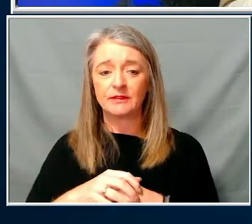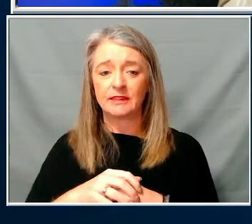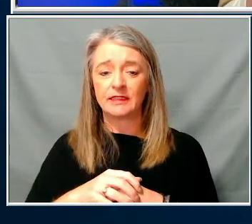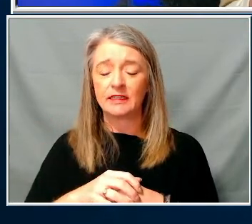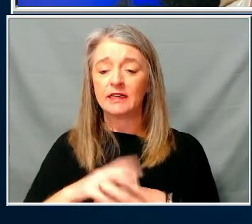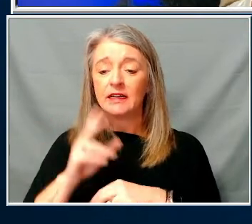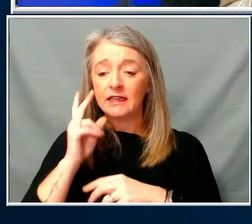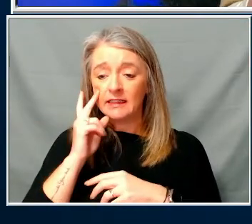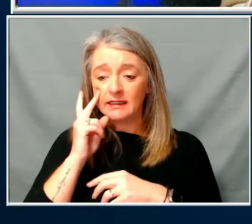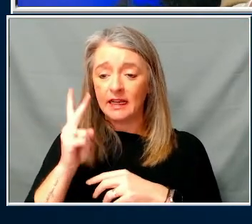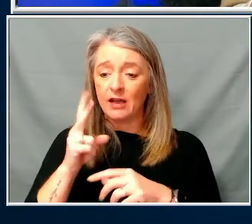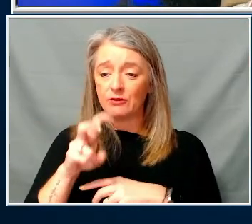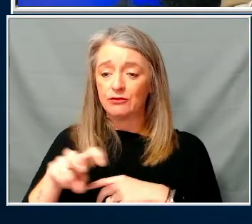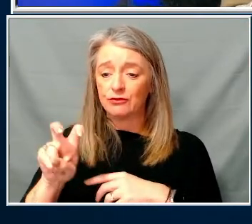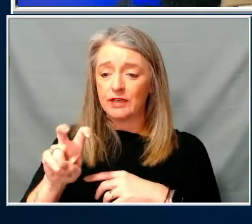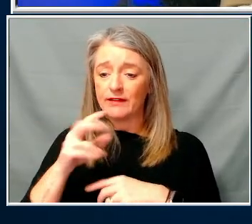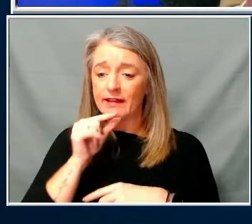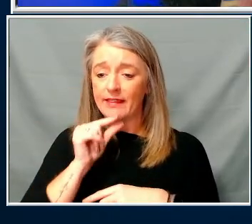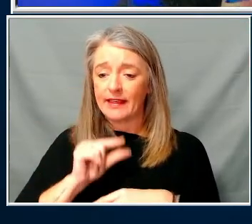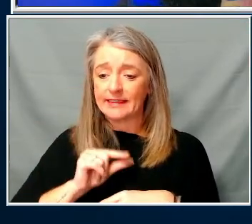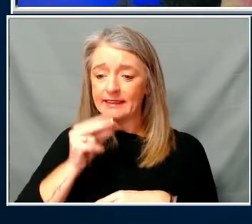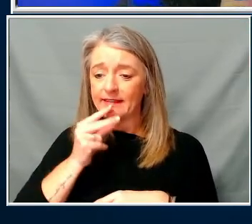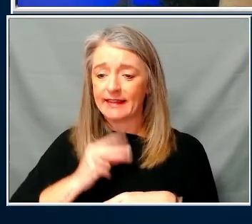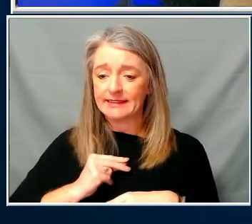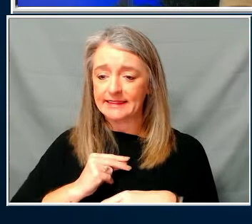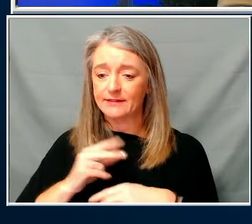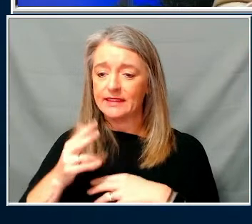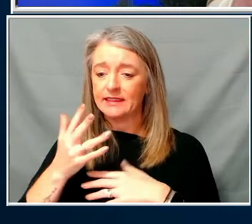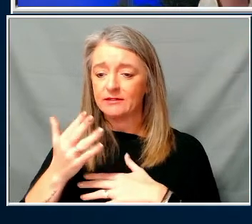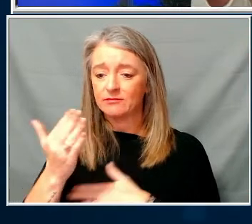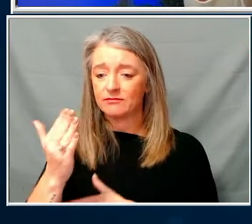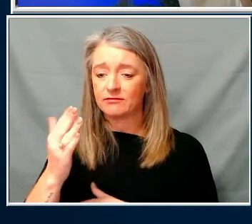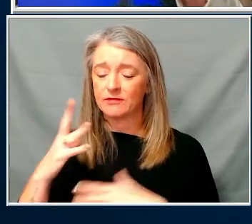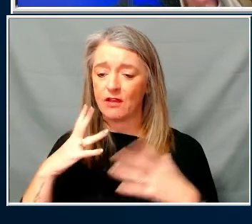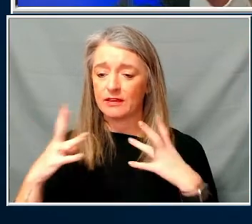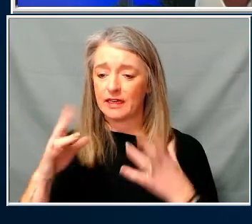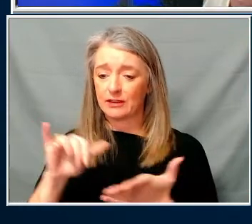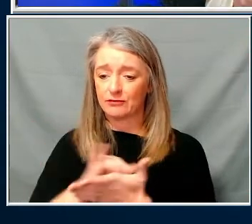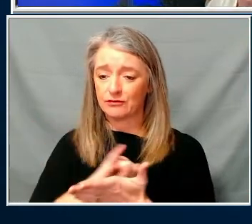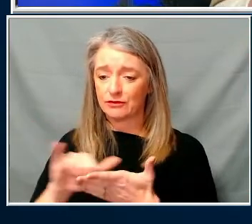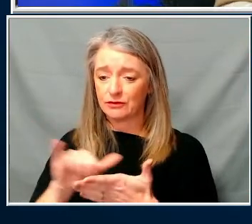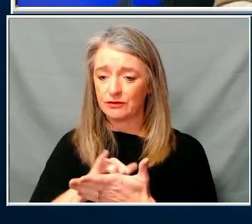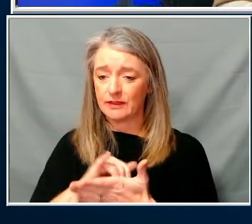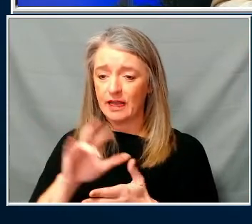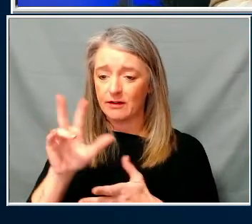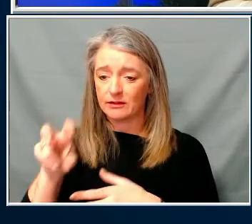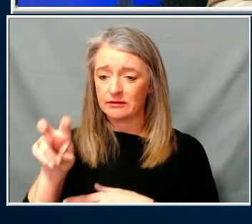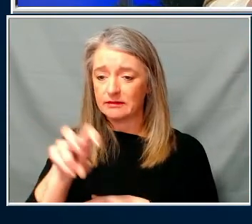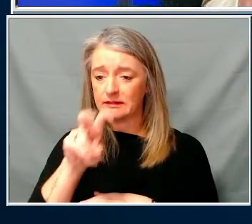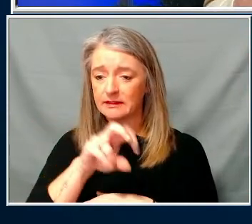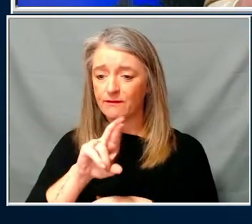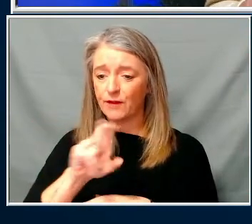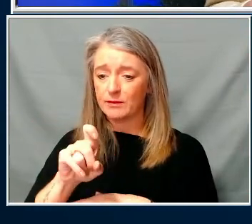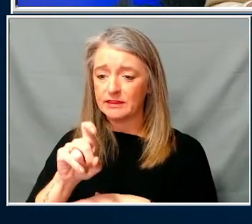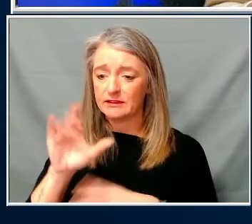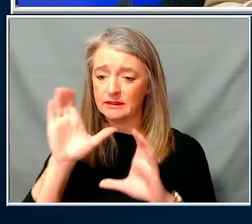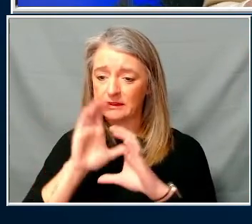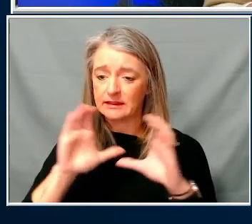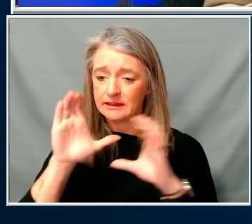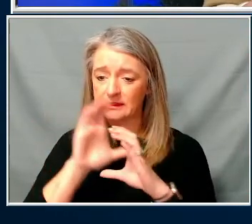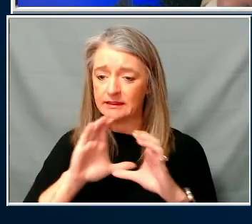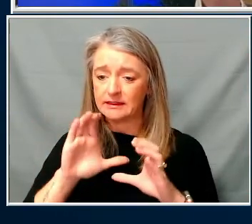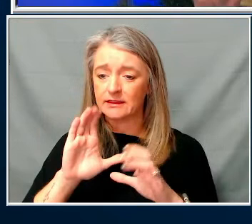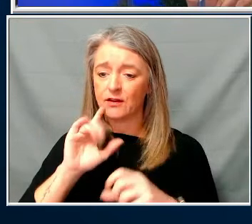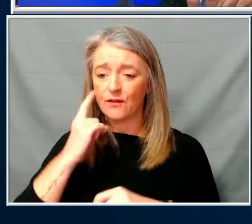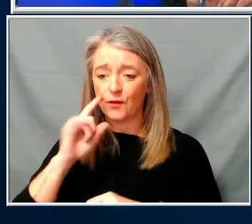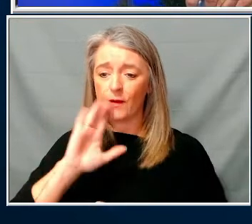you, I was traveling over the Thanksgiving holiday in upstate New York, and I was pharmacy hopping trying to find antibiotics for my